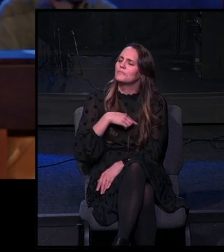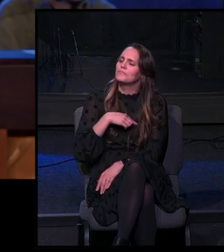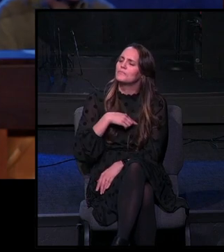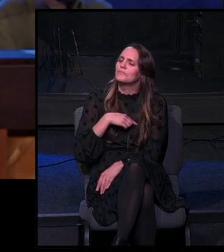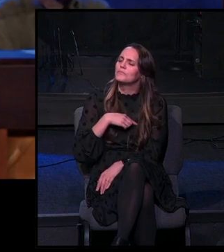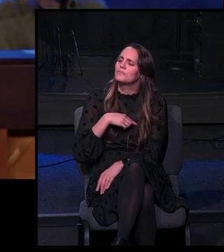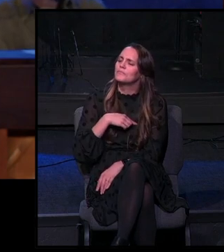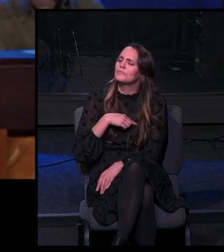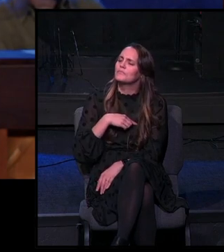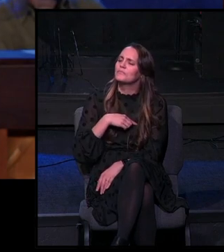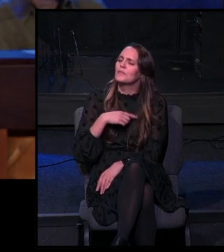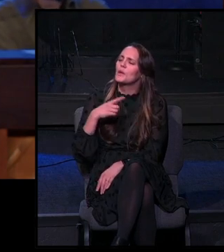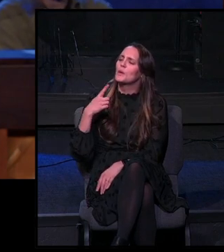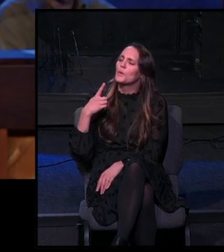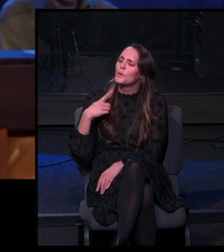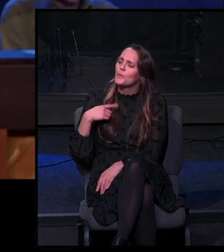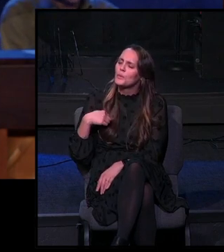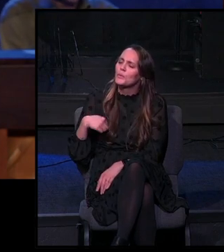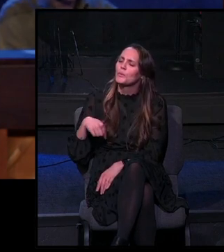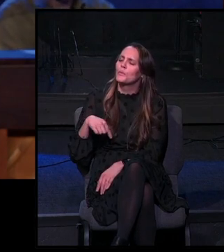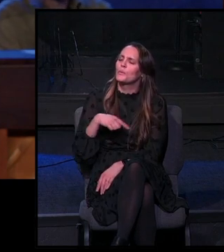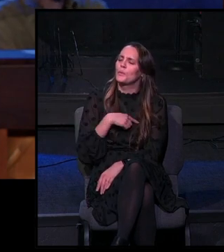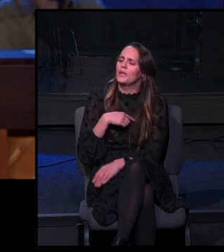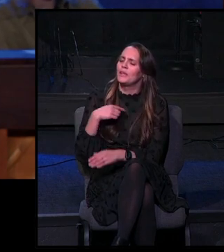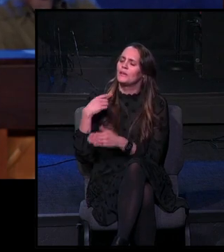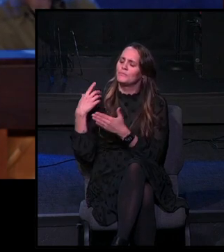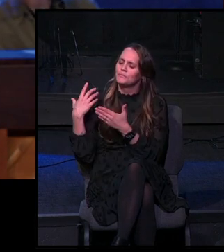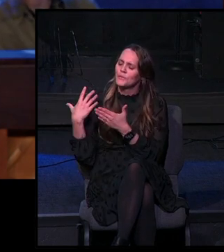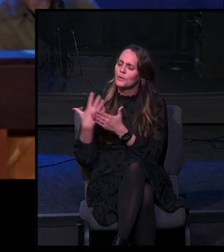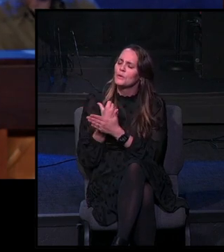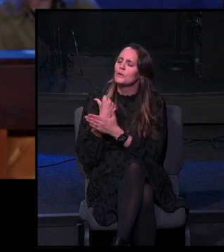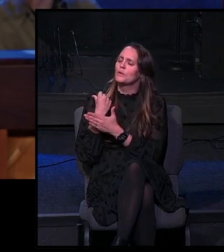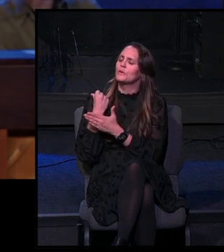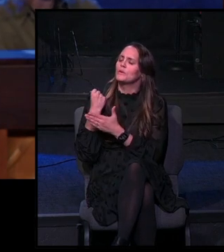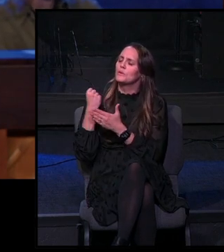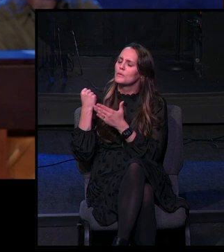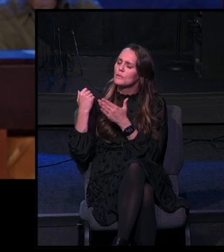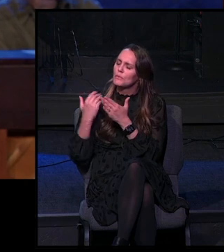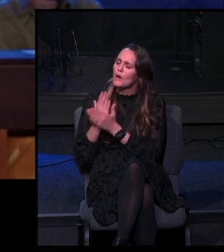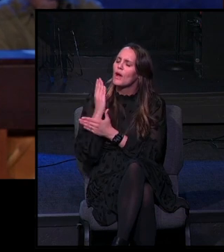earned condemnation. We earned the right to be imprisoned by